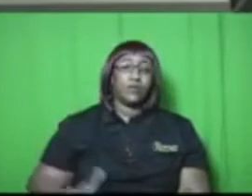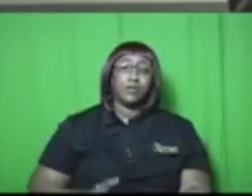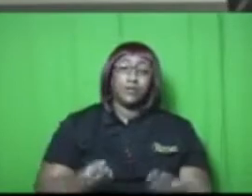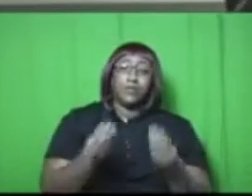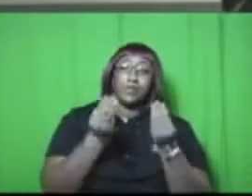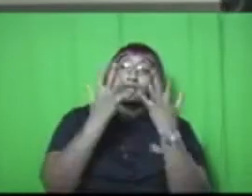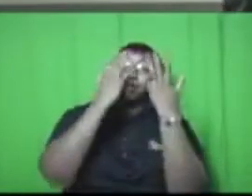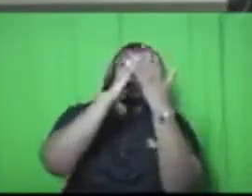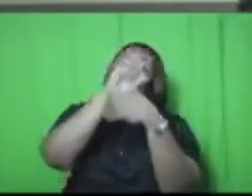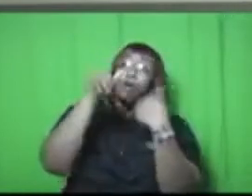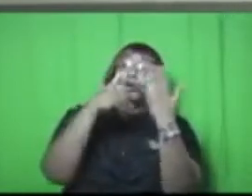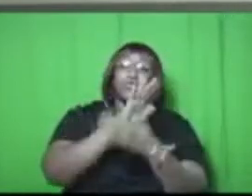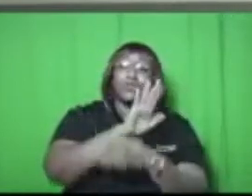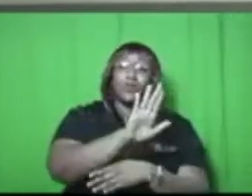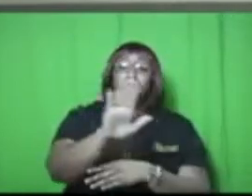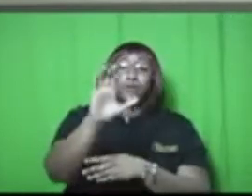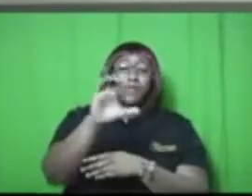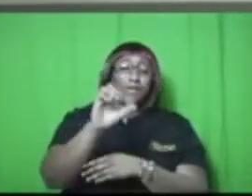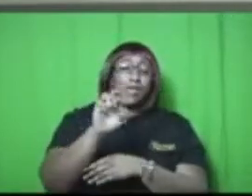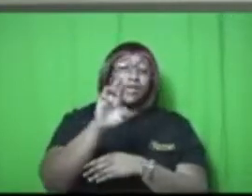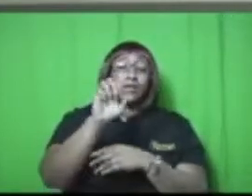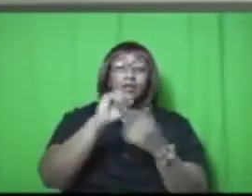Cast all your cares.